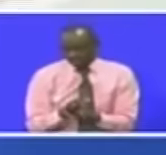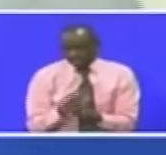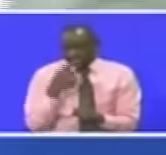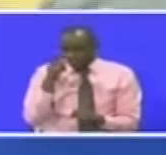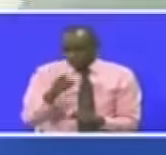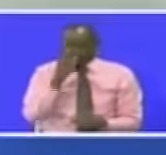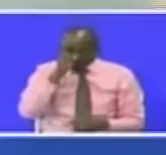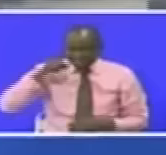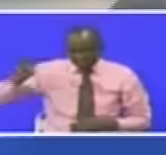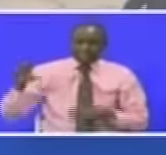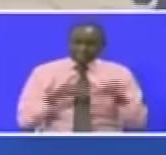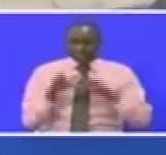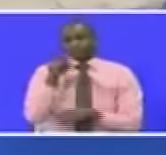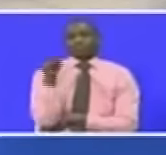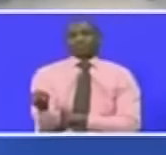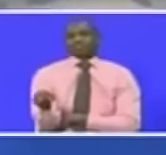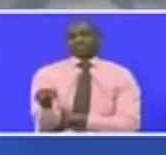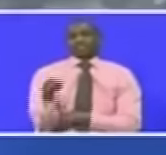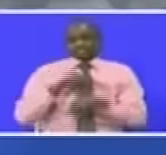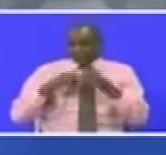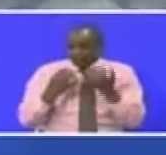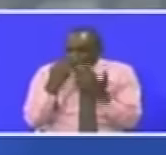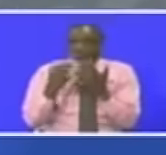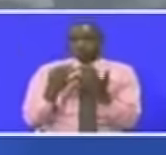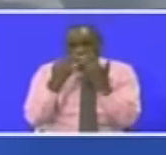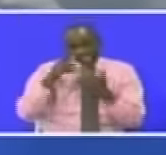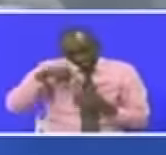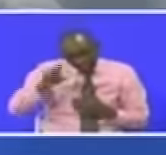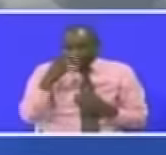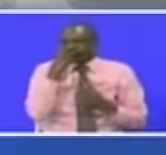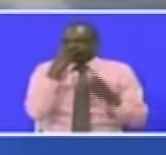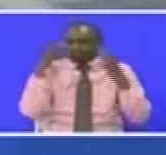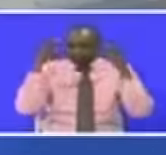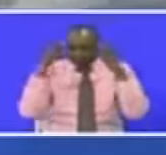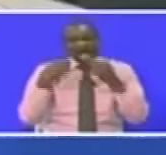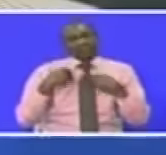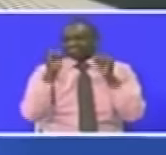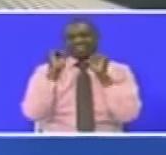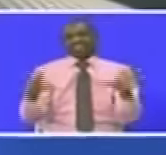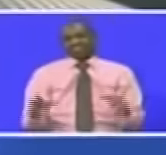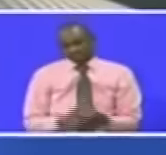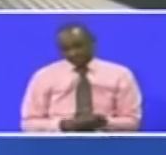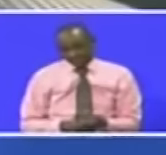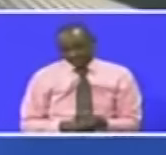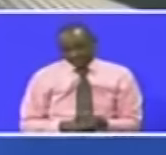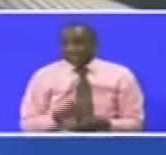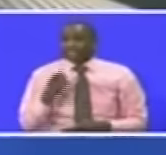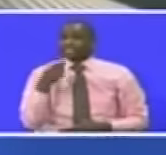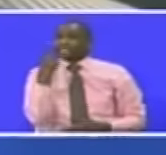police themselves also fall prey to the tear gas since they are not fully equipped with gas masks. The convention says it